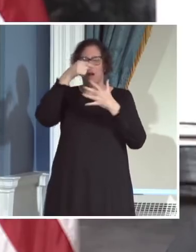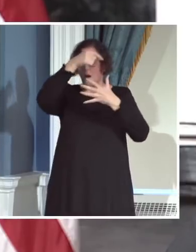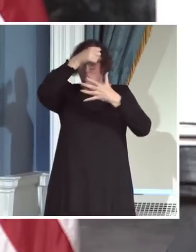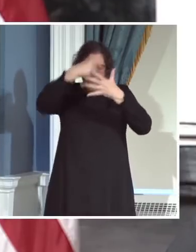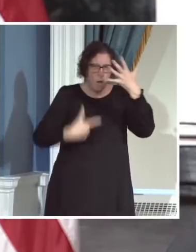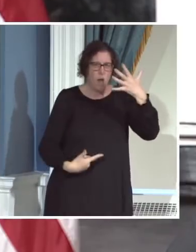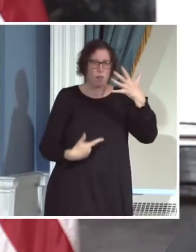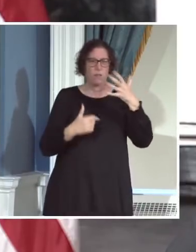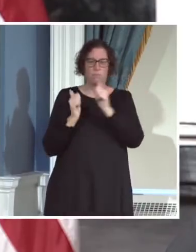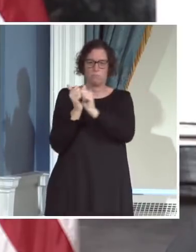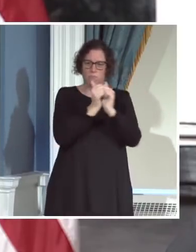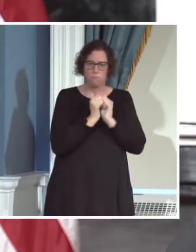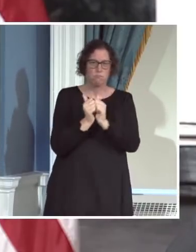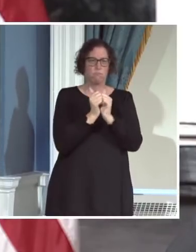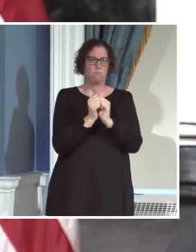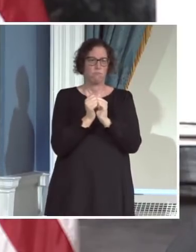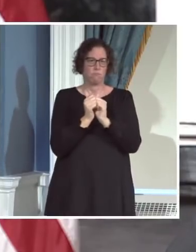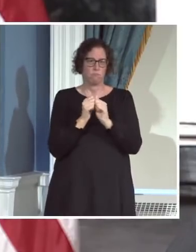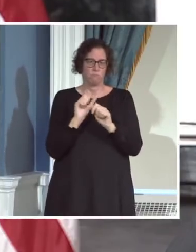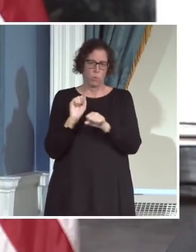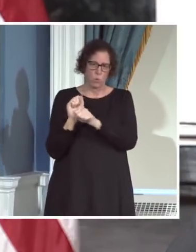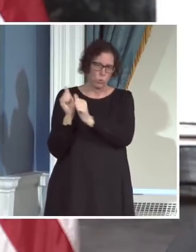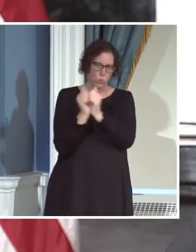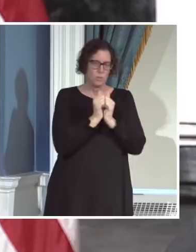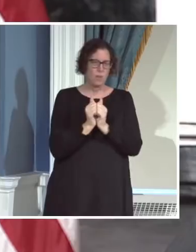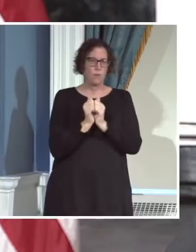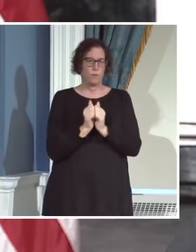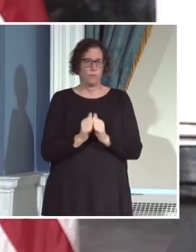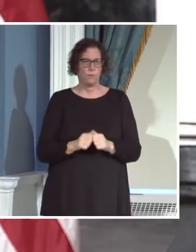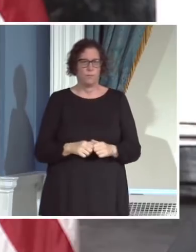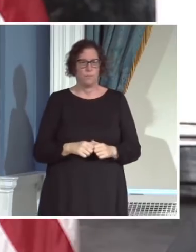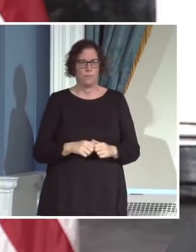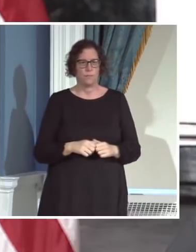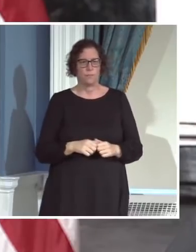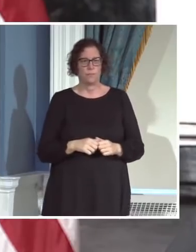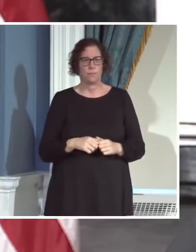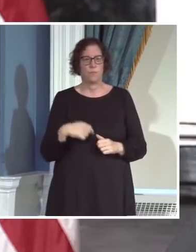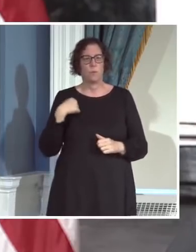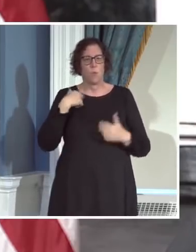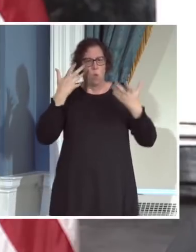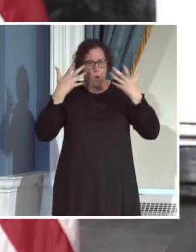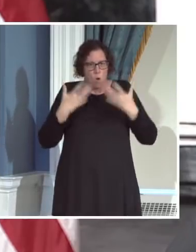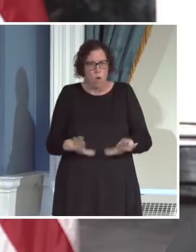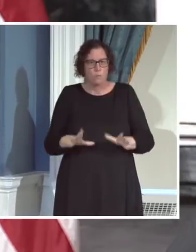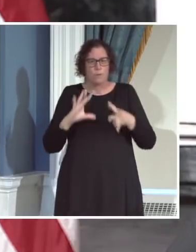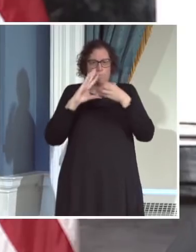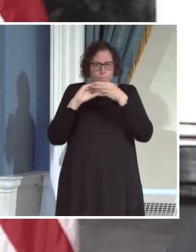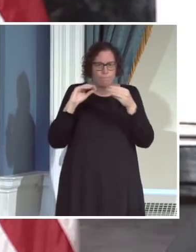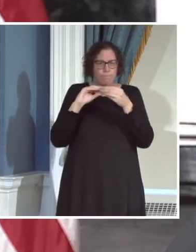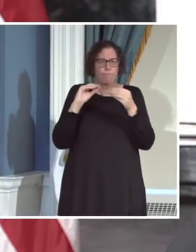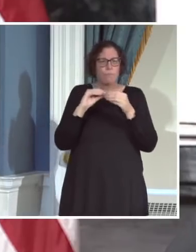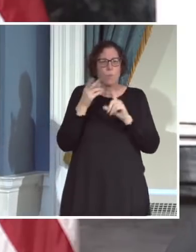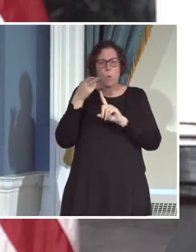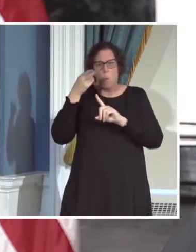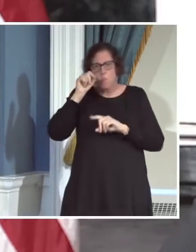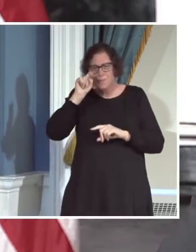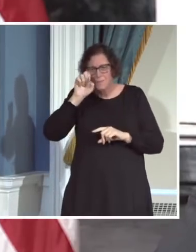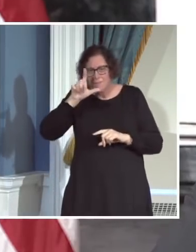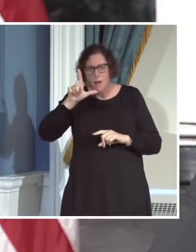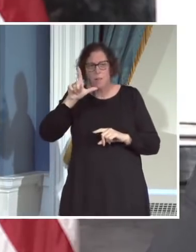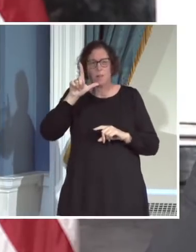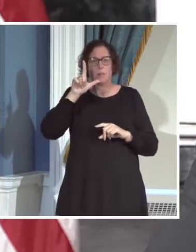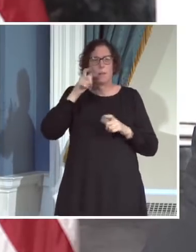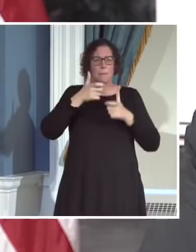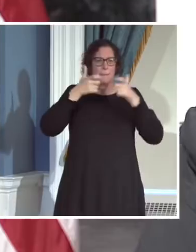was not at all just about H&H. When I talked about all those hotels we're expanding, that's every single borough and public